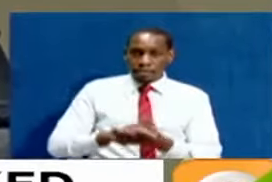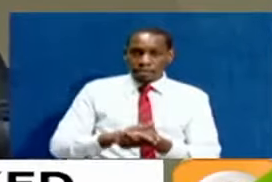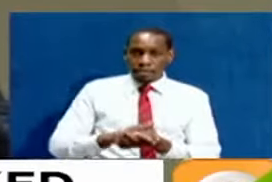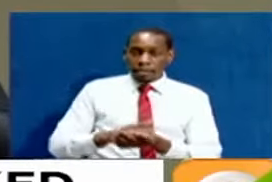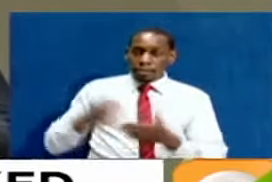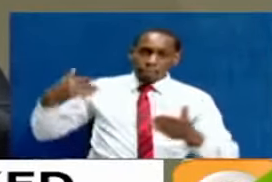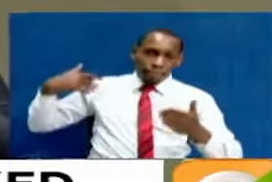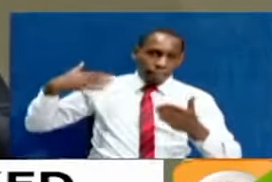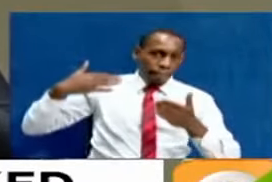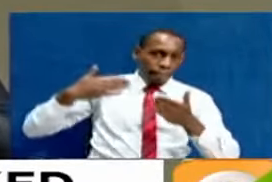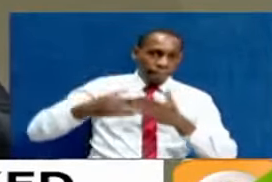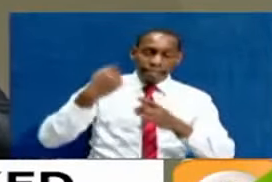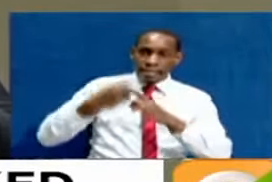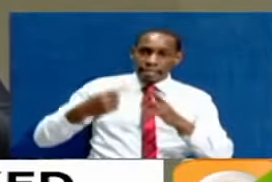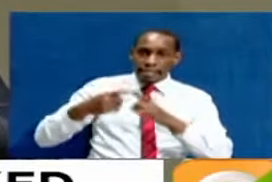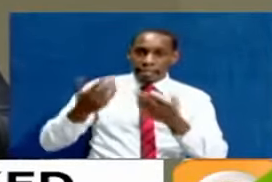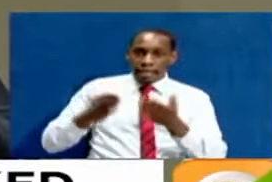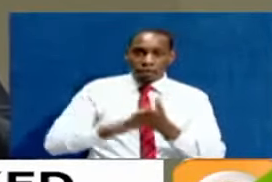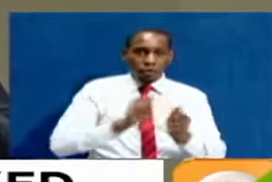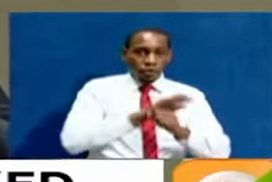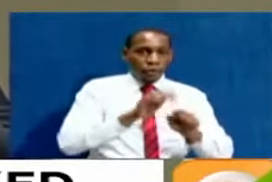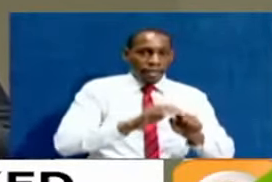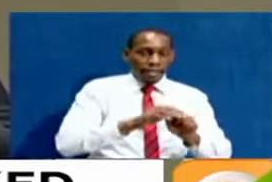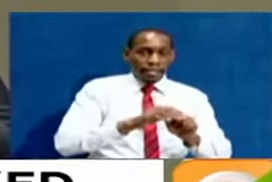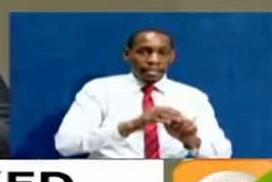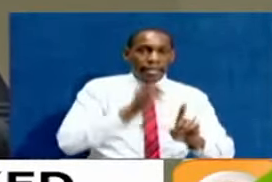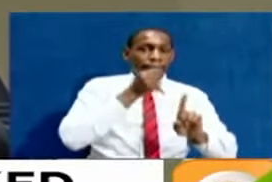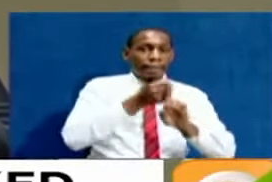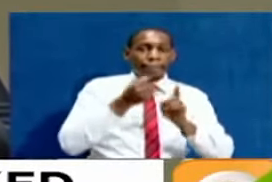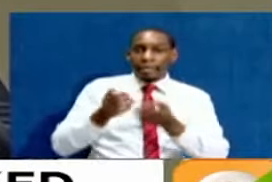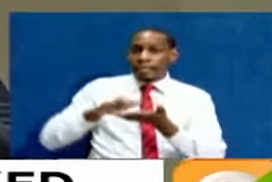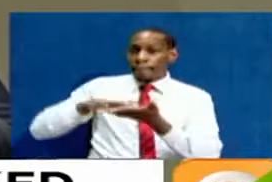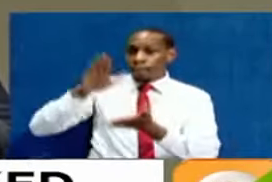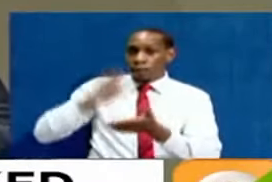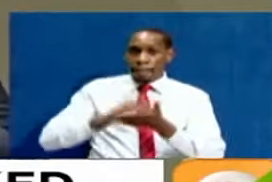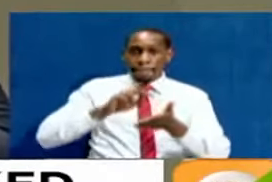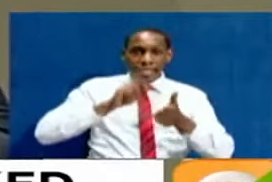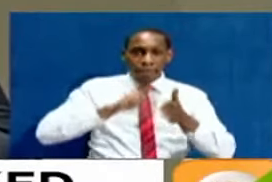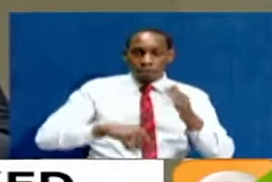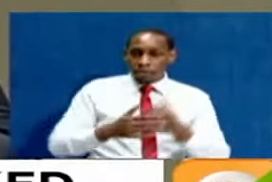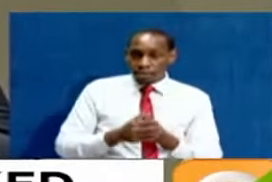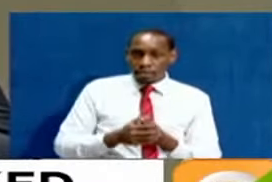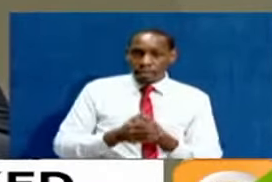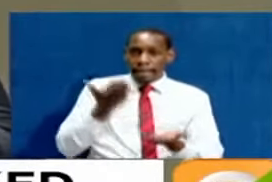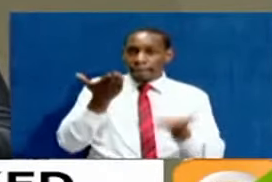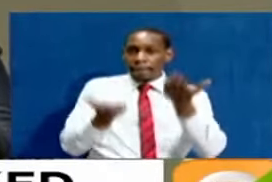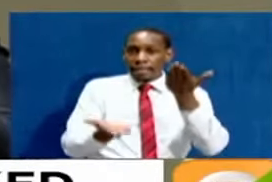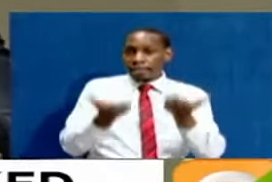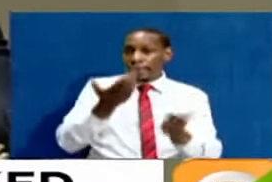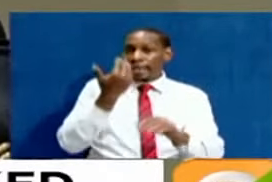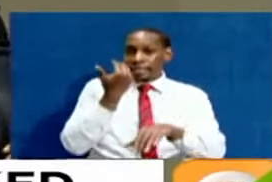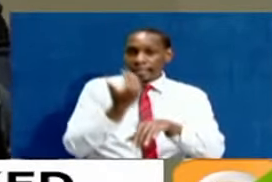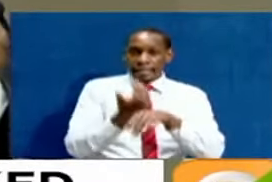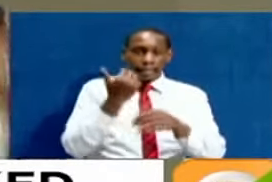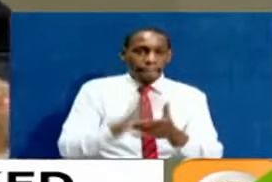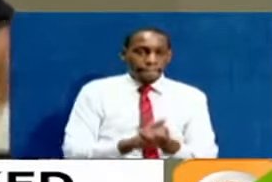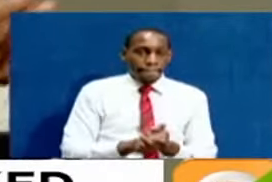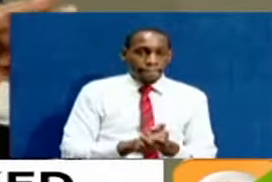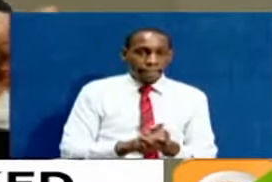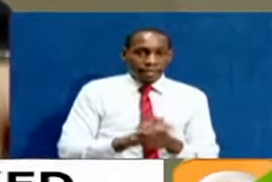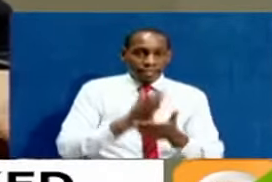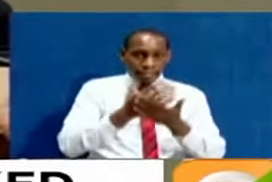long-standing, only that they have been aggravated by the COVID-19 situation. And so it's that delicate balancing act that